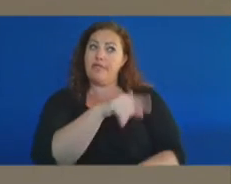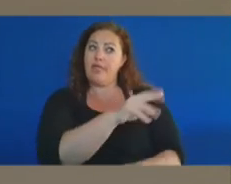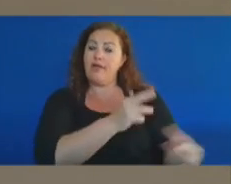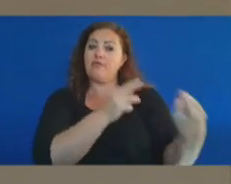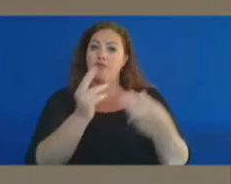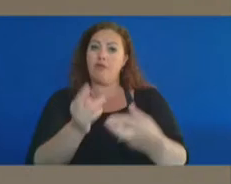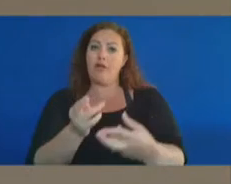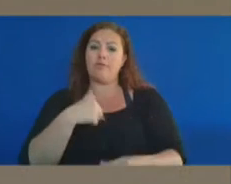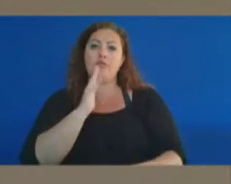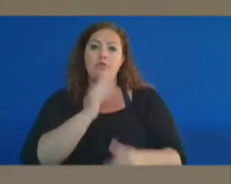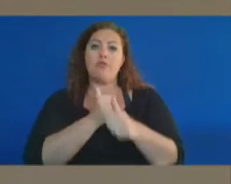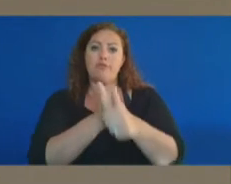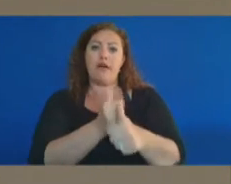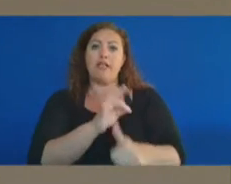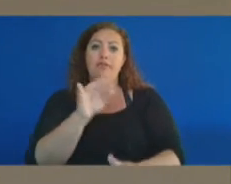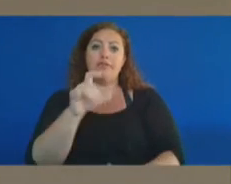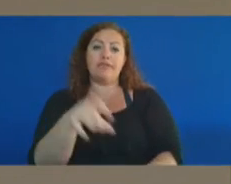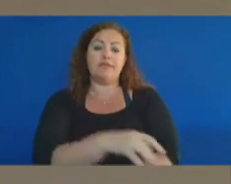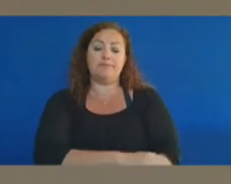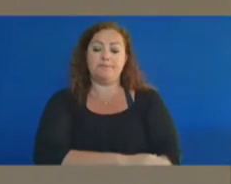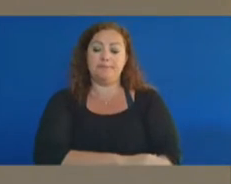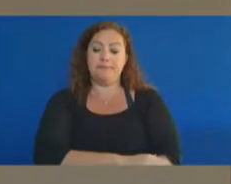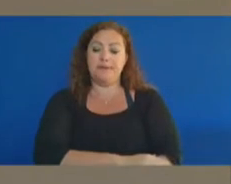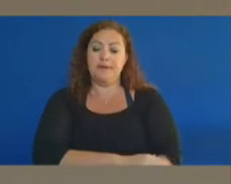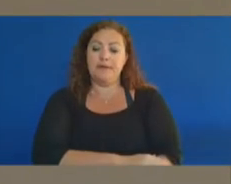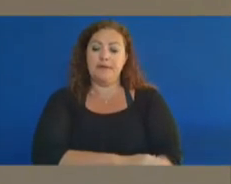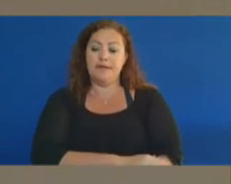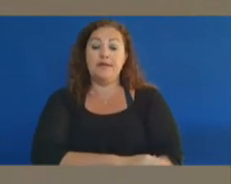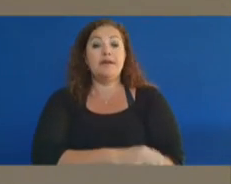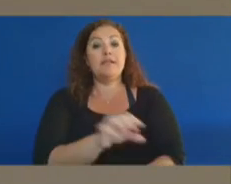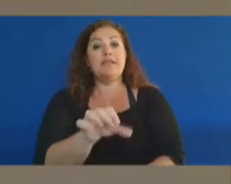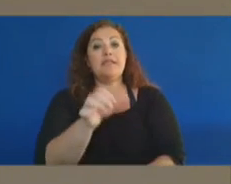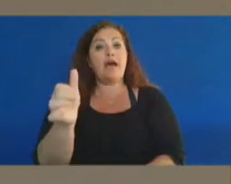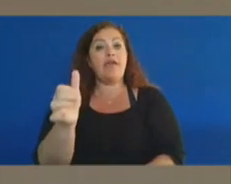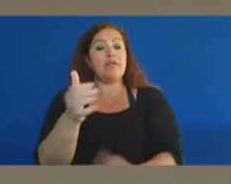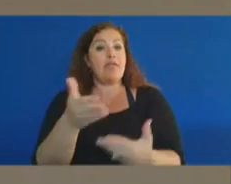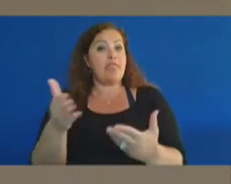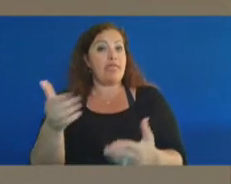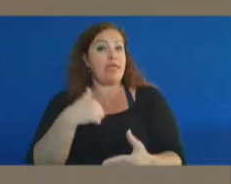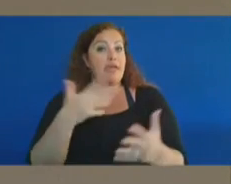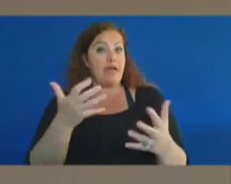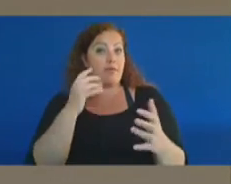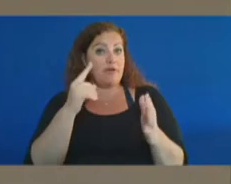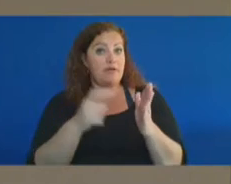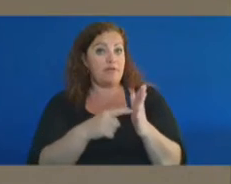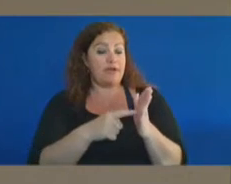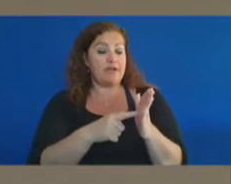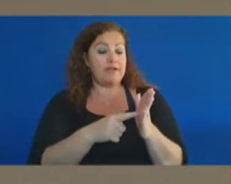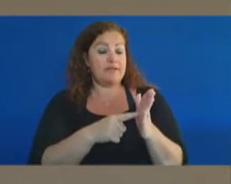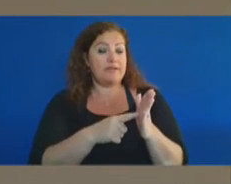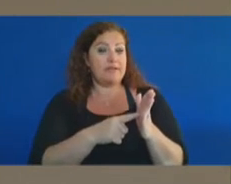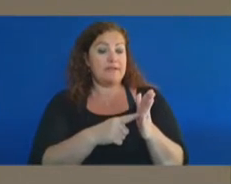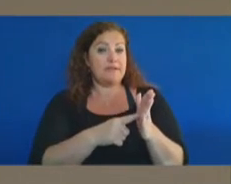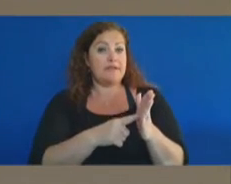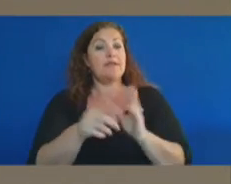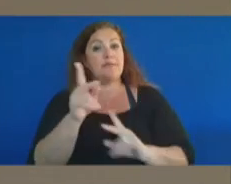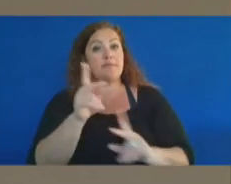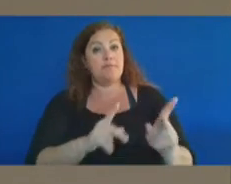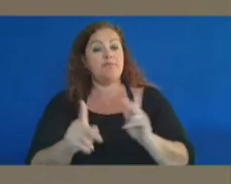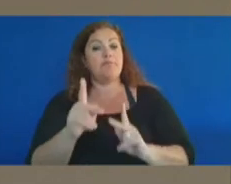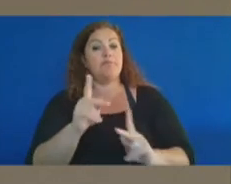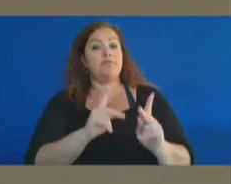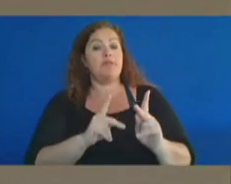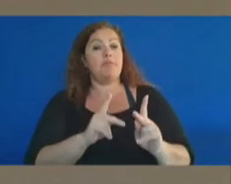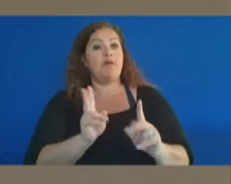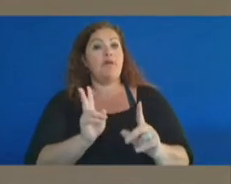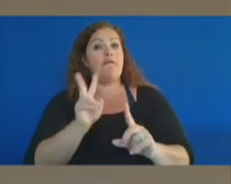as as needed so um the other thing that I would like to recognize is that as people have filed petitions there are